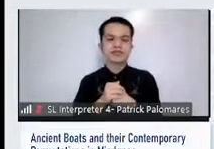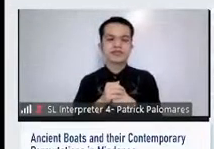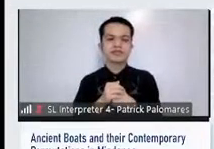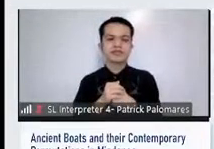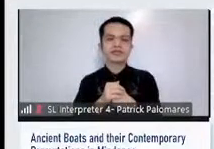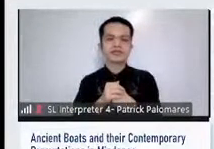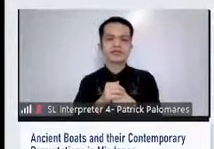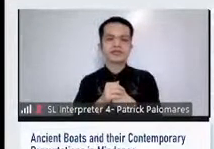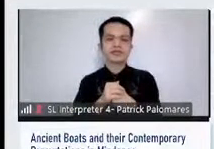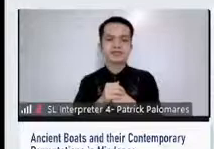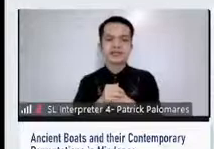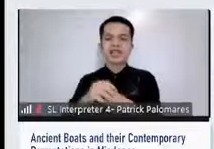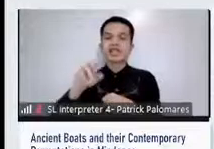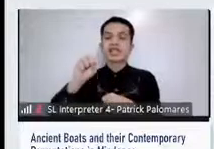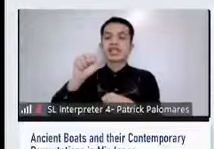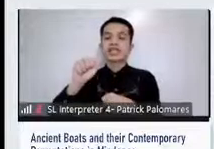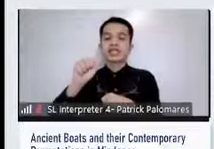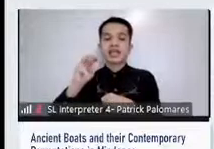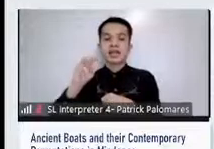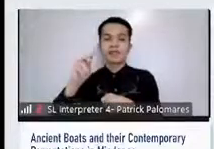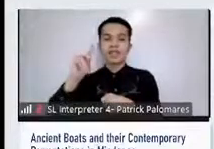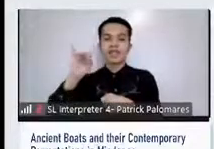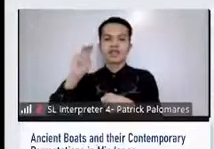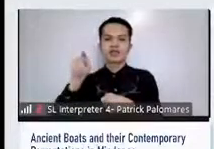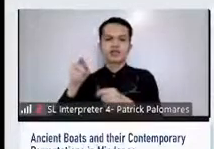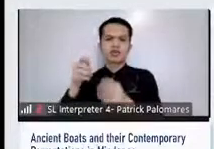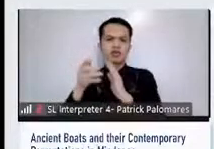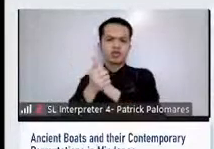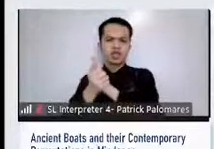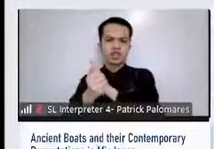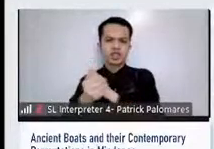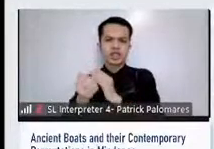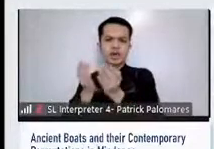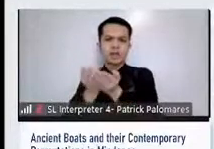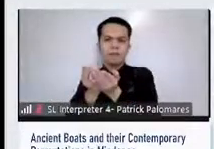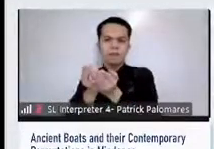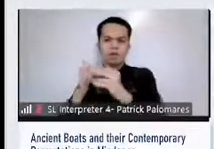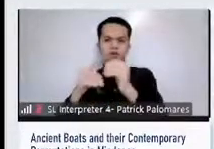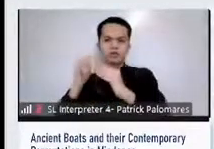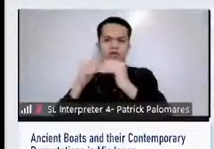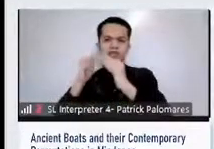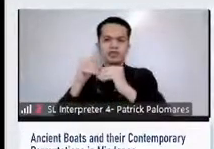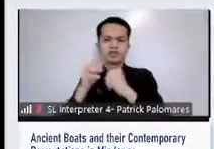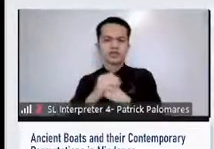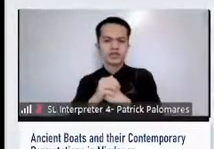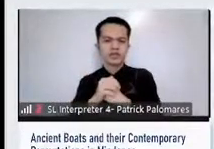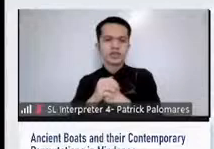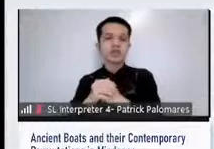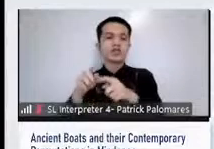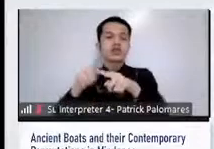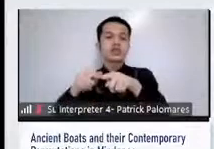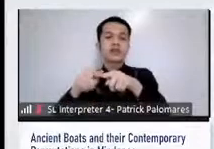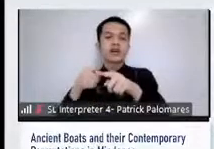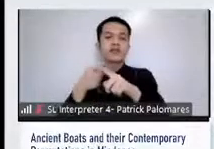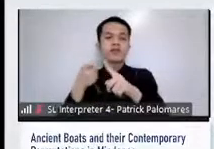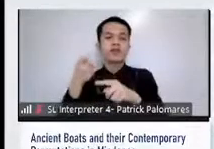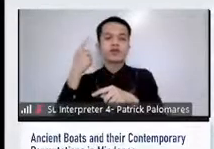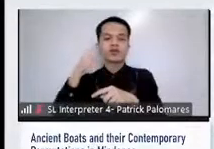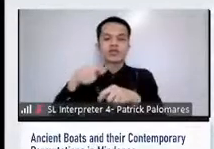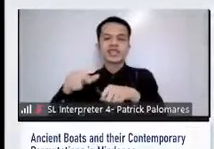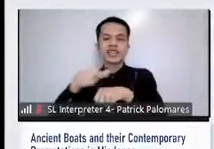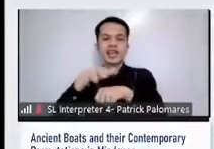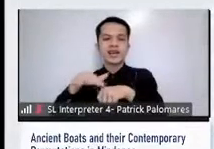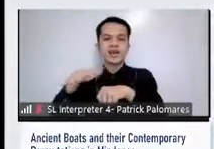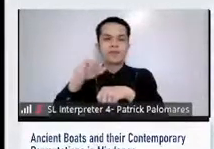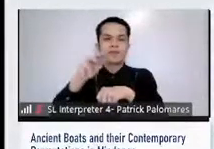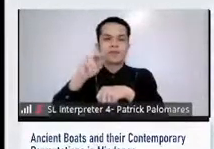The Sama Dilaot are highly skilled boat builders and expert navigators, relying on landmarks for short-distance fishing trips and